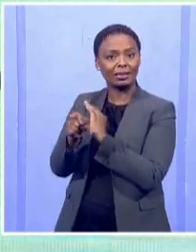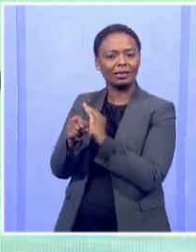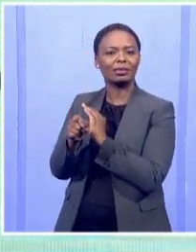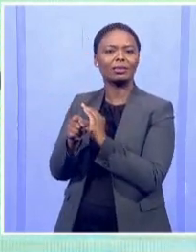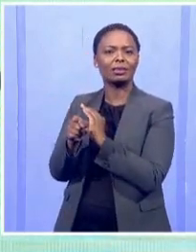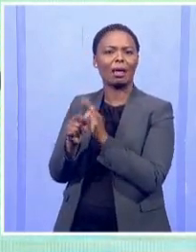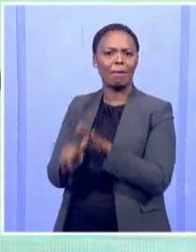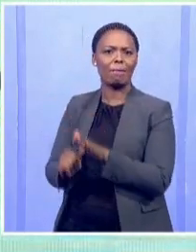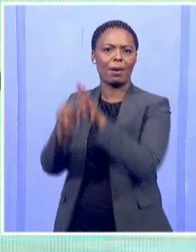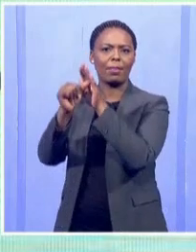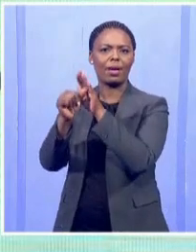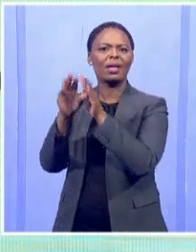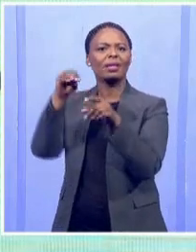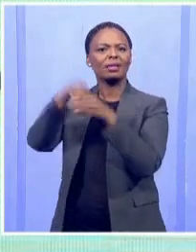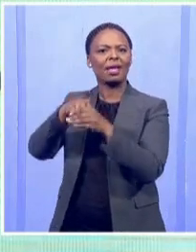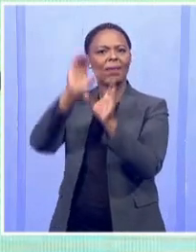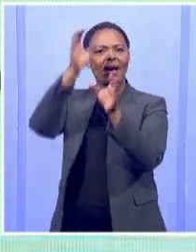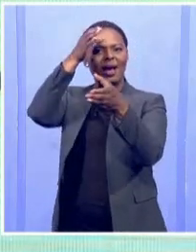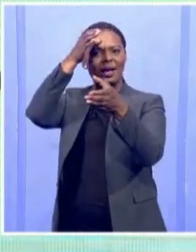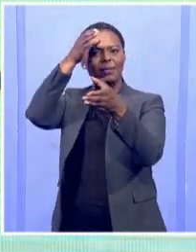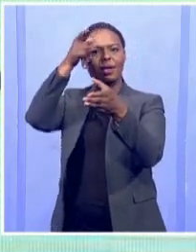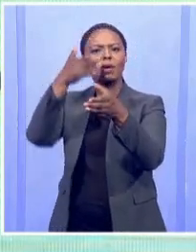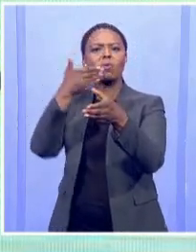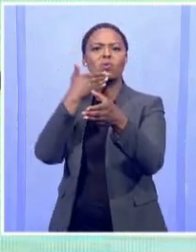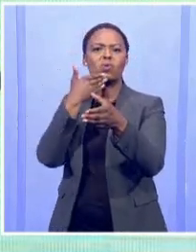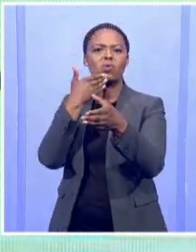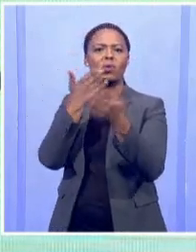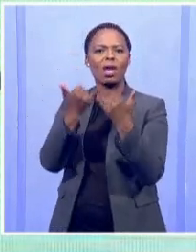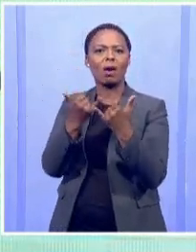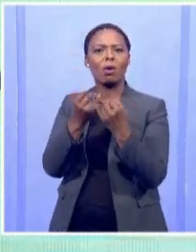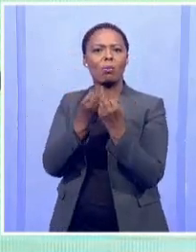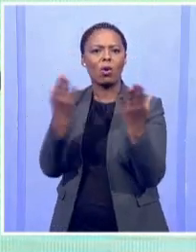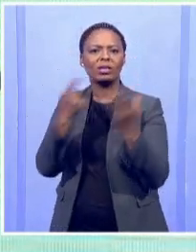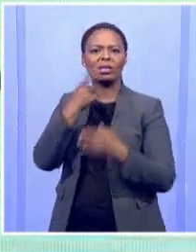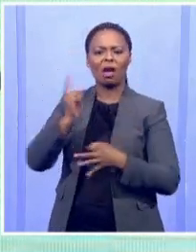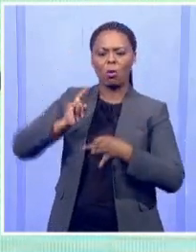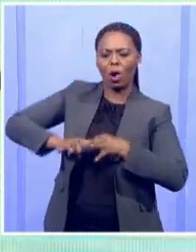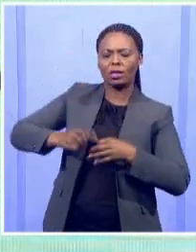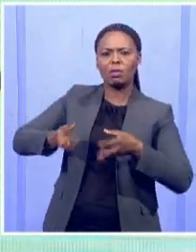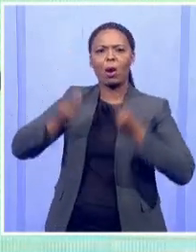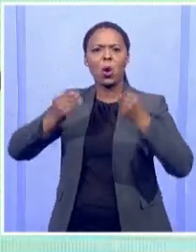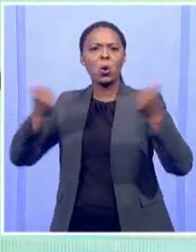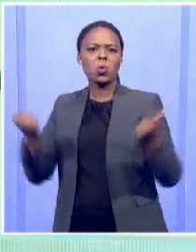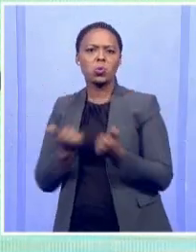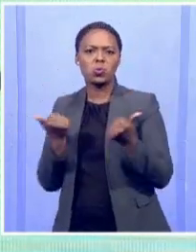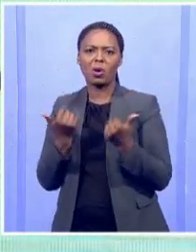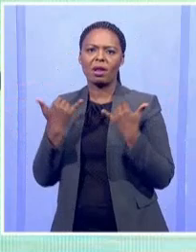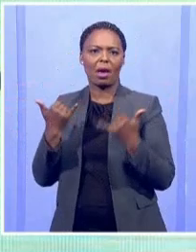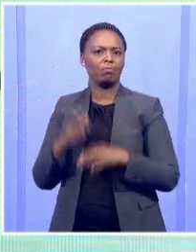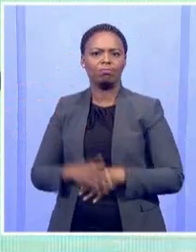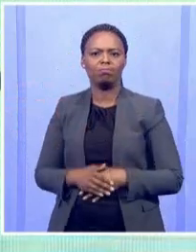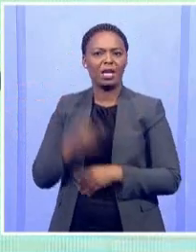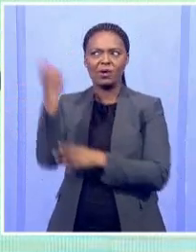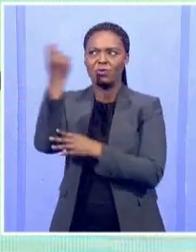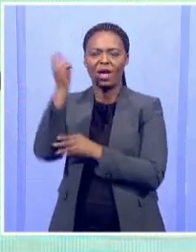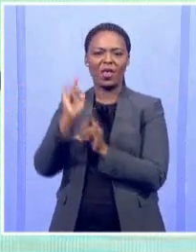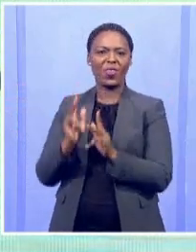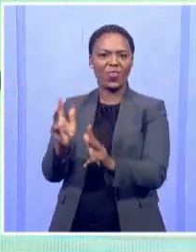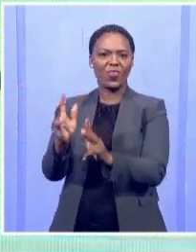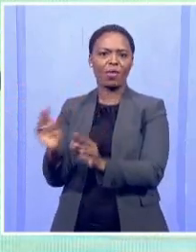of those academics who are reluctant to move from the urban areas into the rural